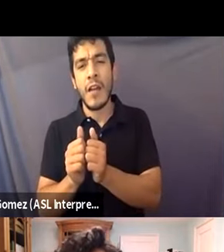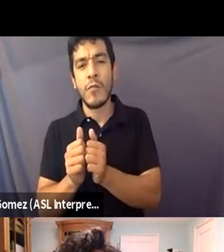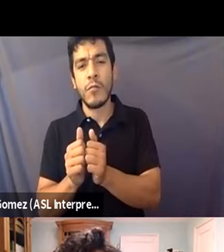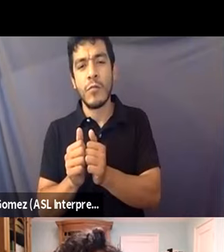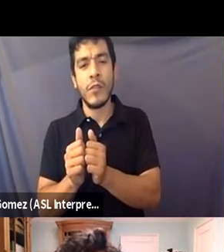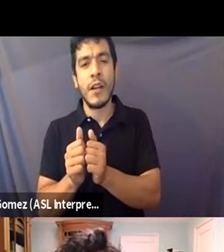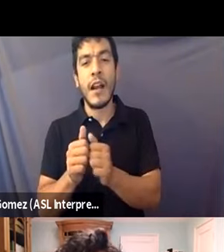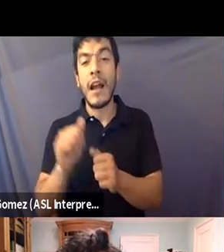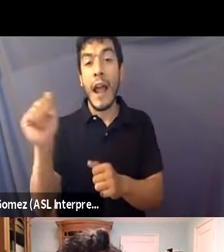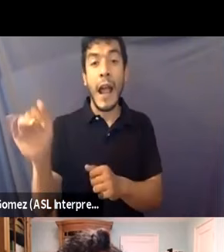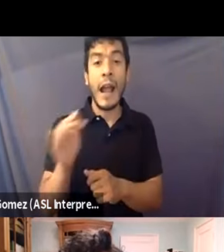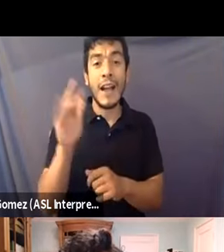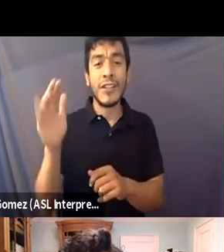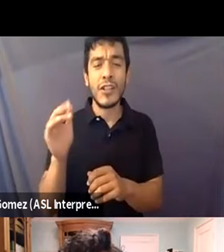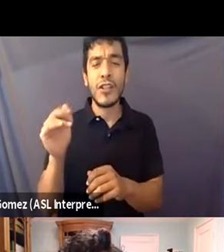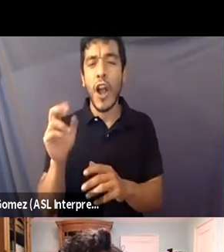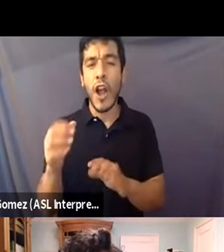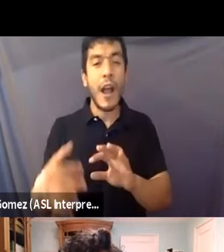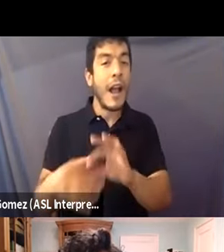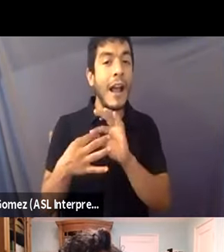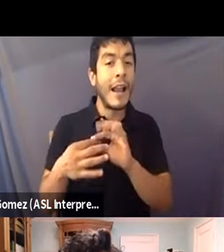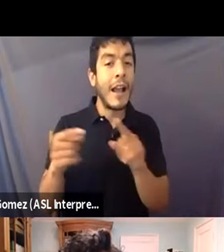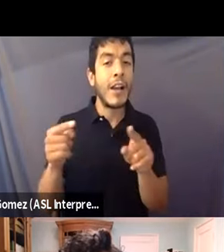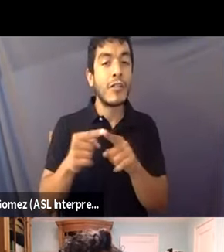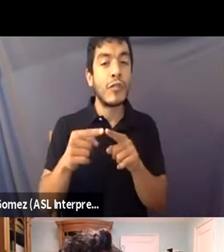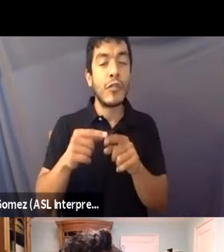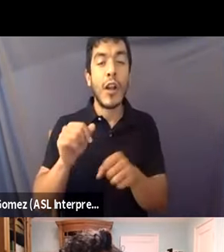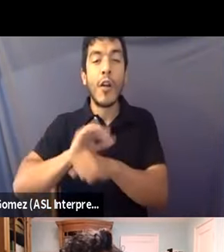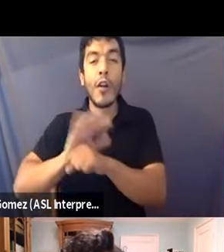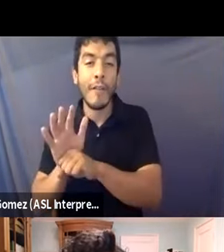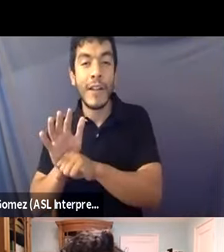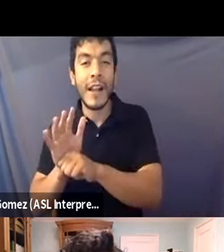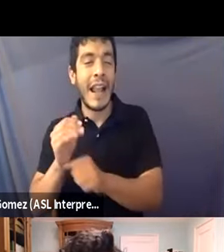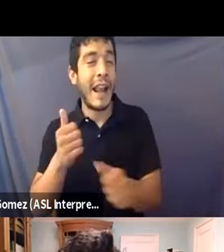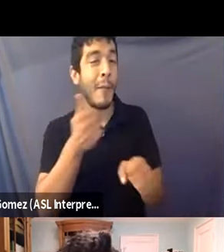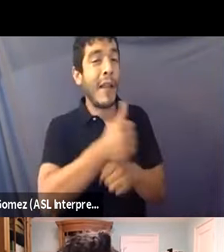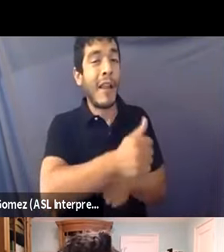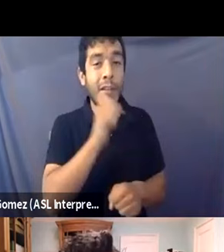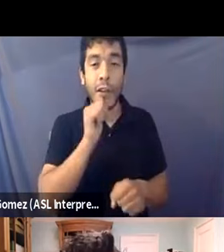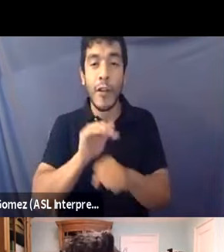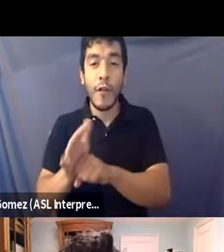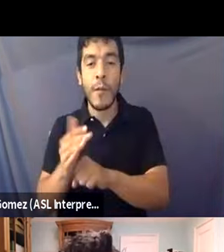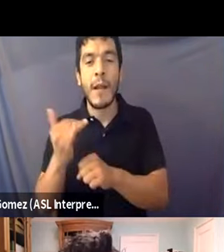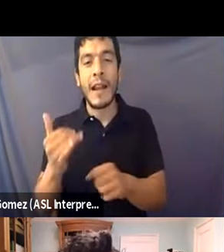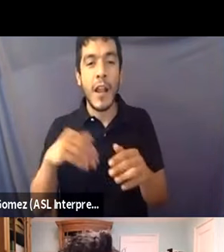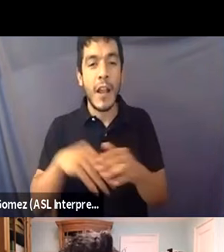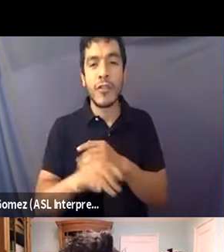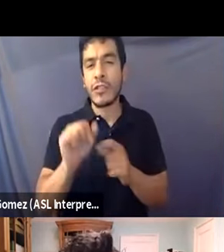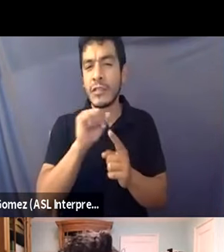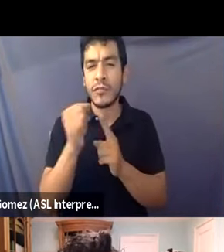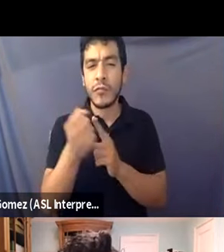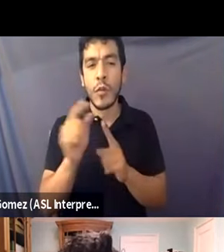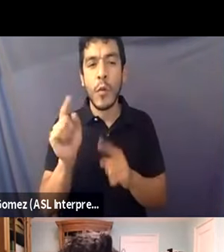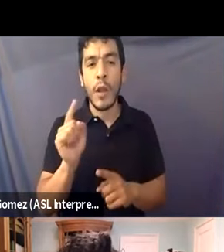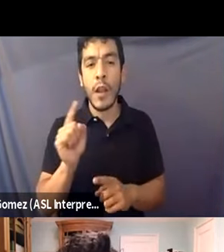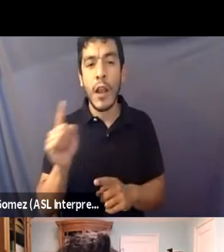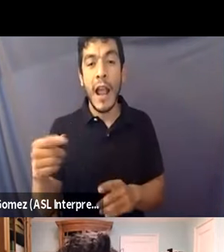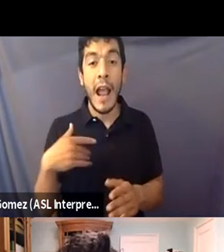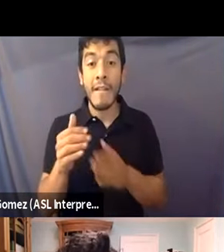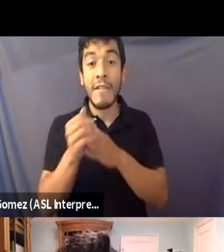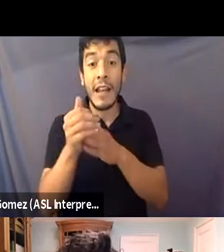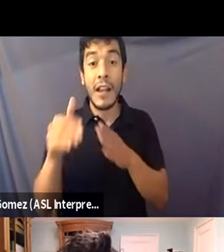are connected to the Coronavirus and the blame. Now we're moving into this whole situation where there are leaders in the